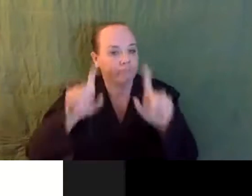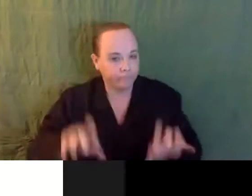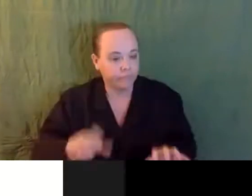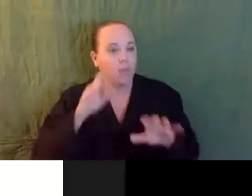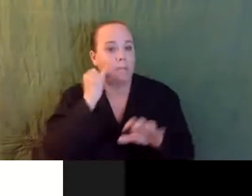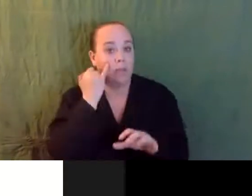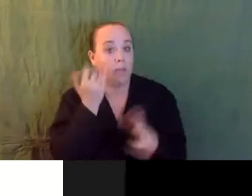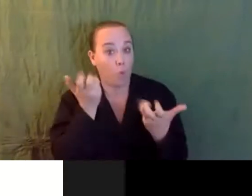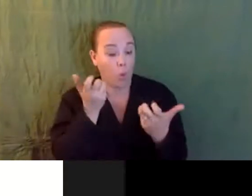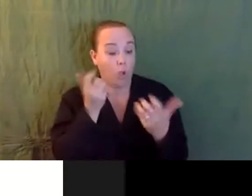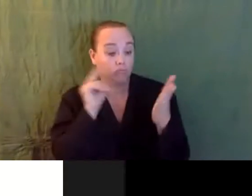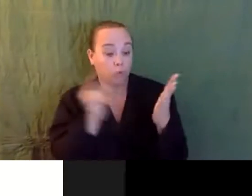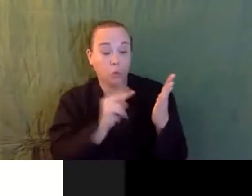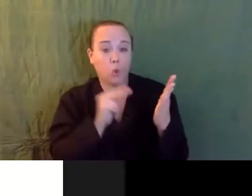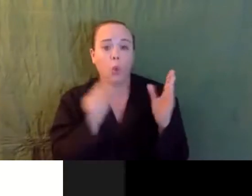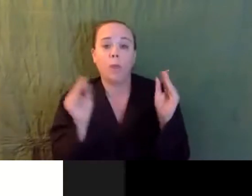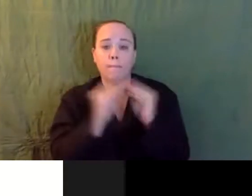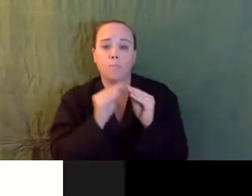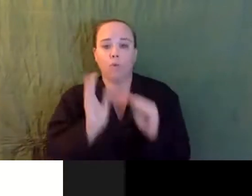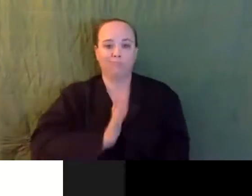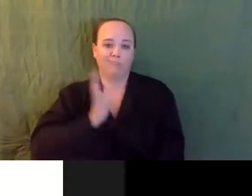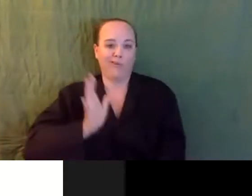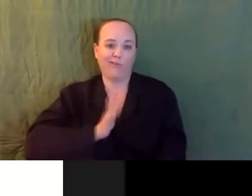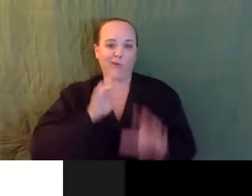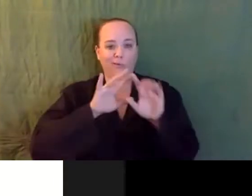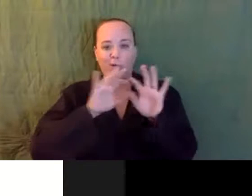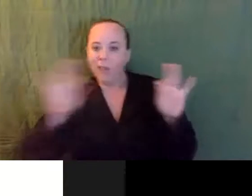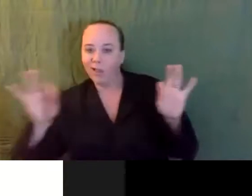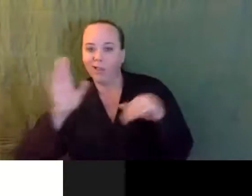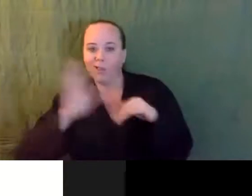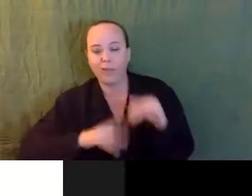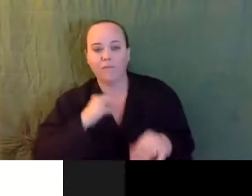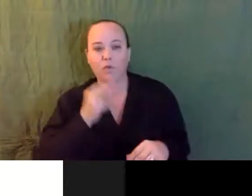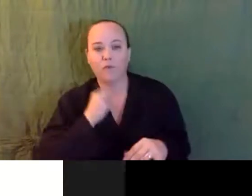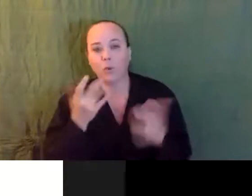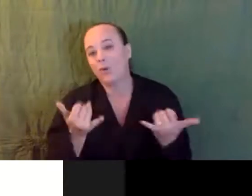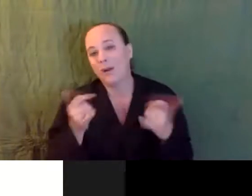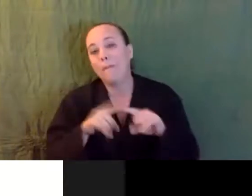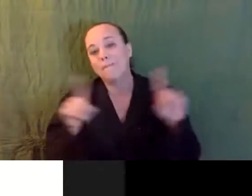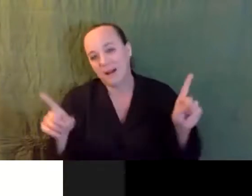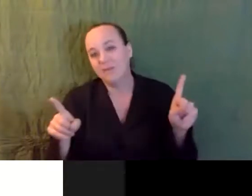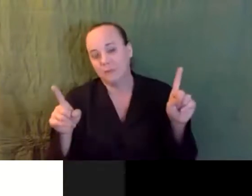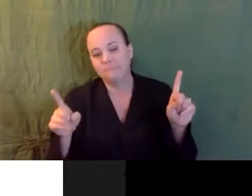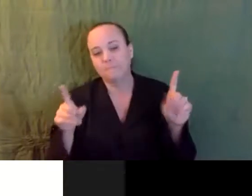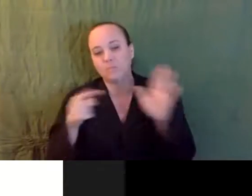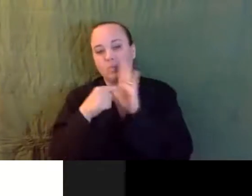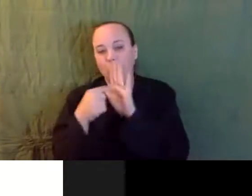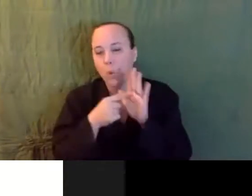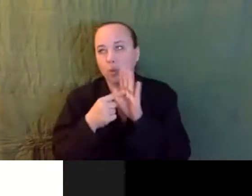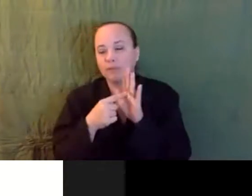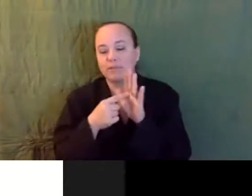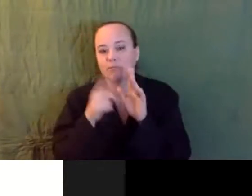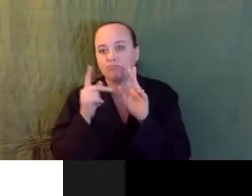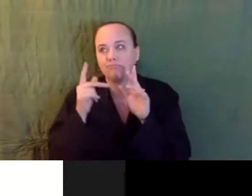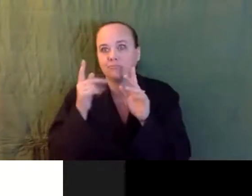taking a look, they're a little more eloquent than perhaps some of my answers tonight. But representation's key.